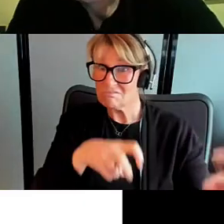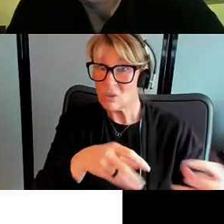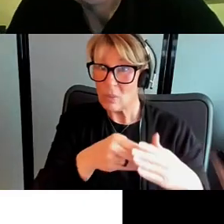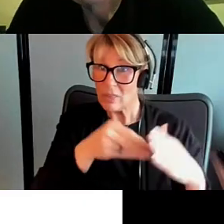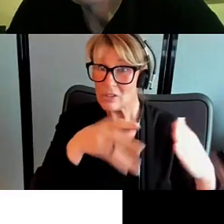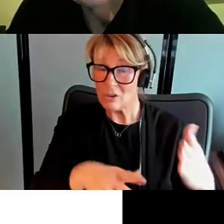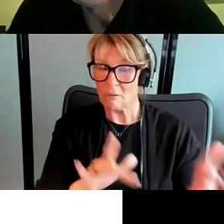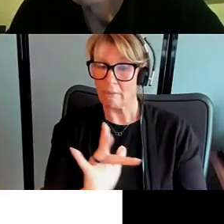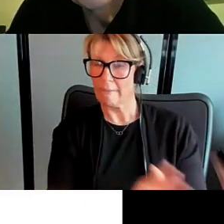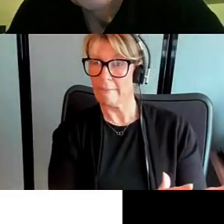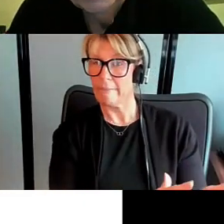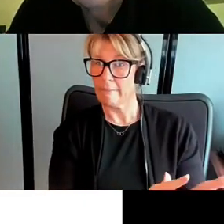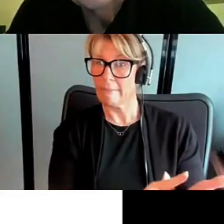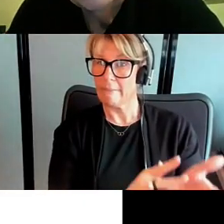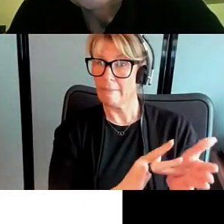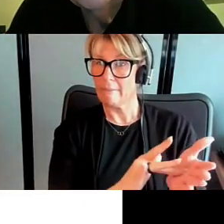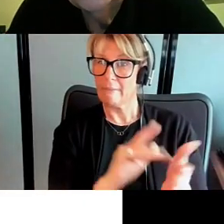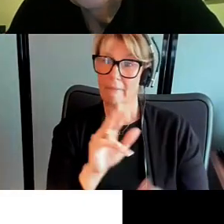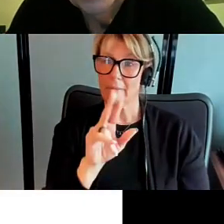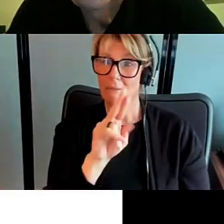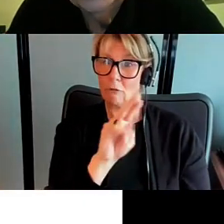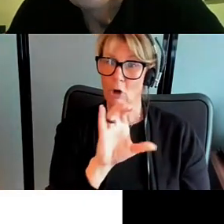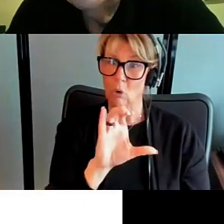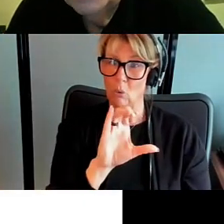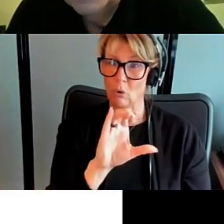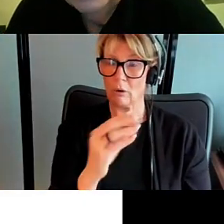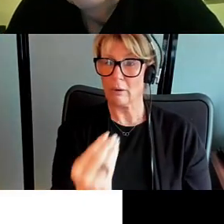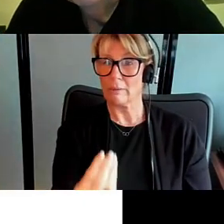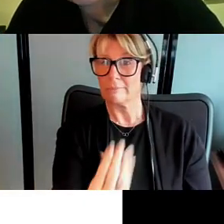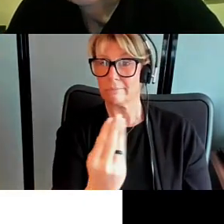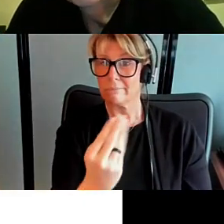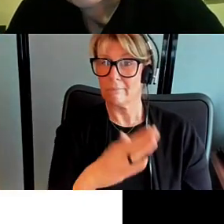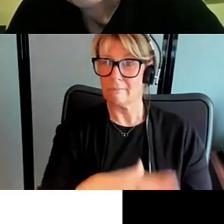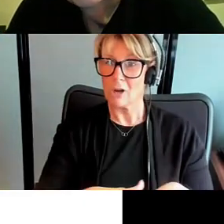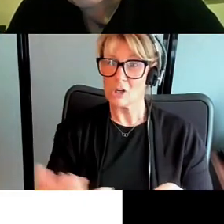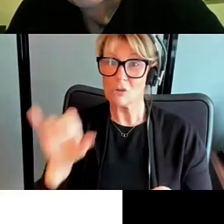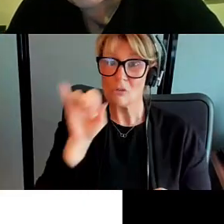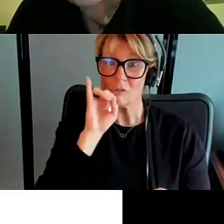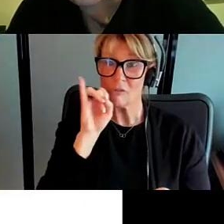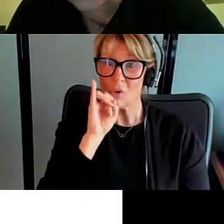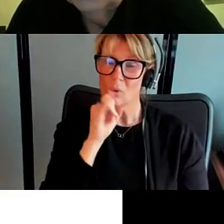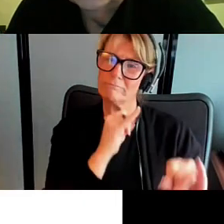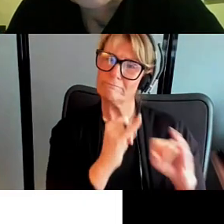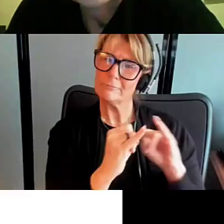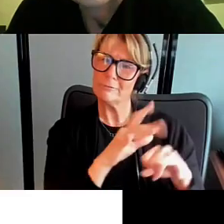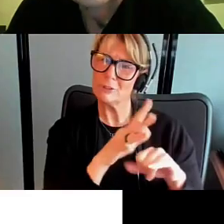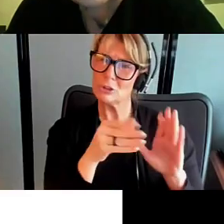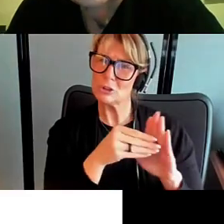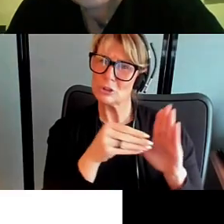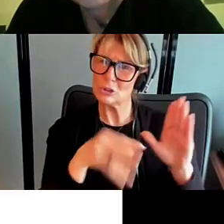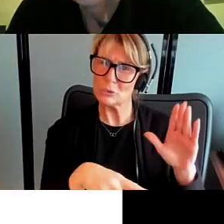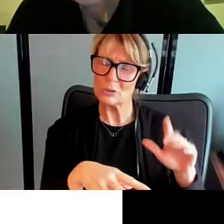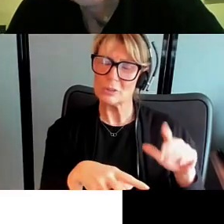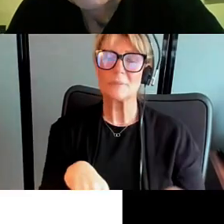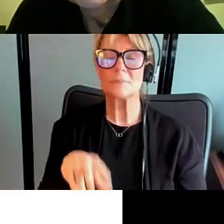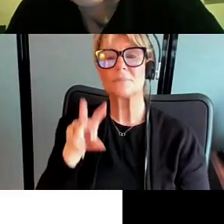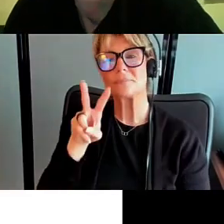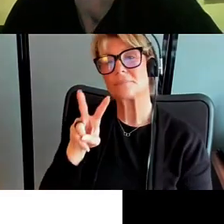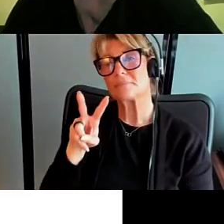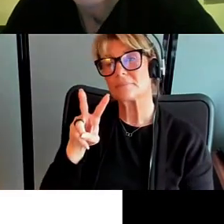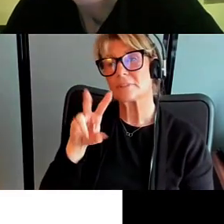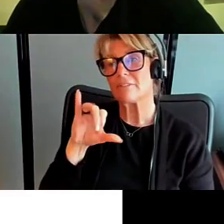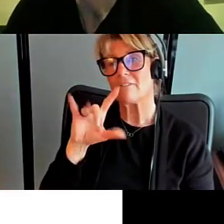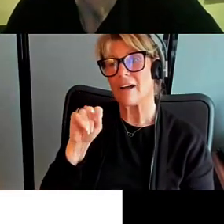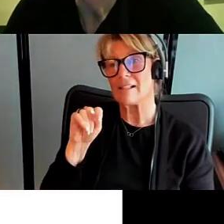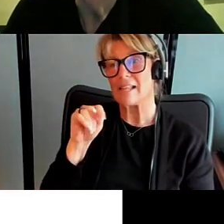phone and having an interview that way. And Violet, our editor, said